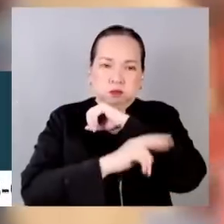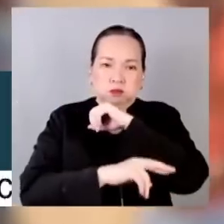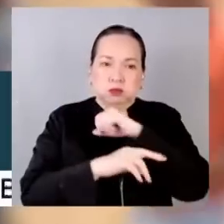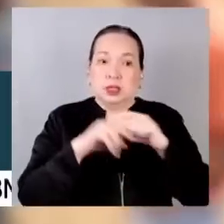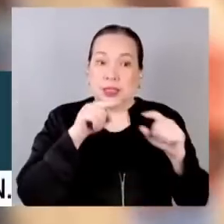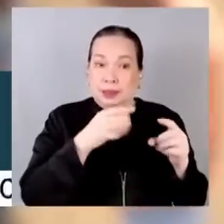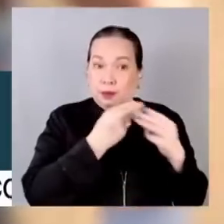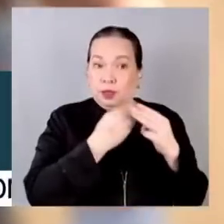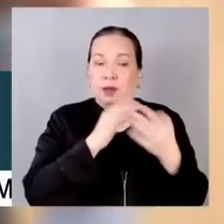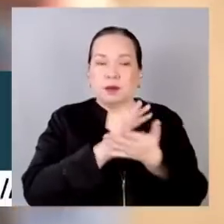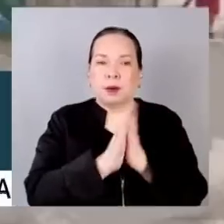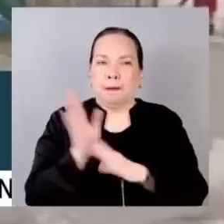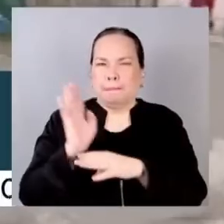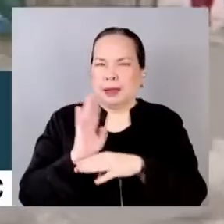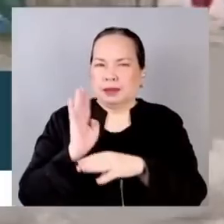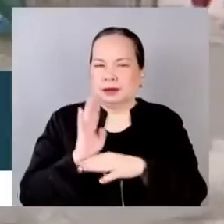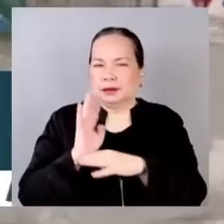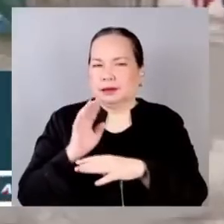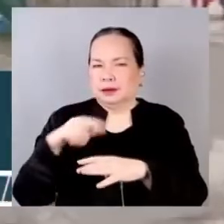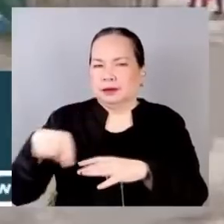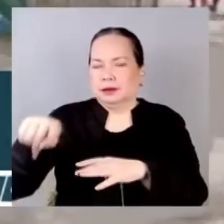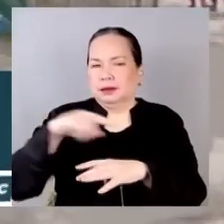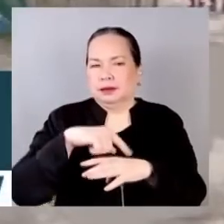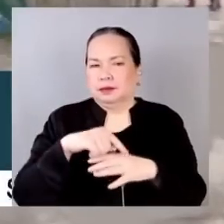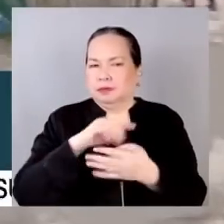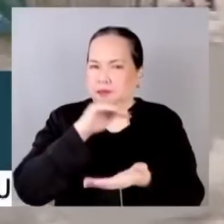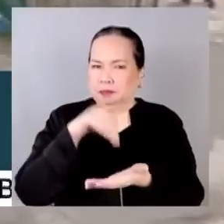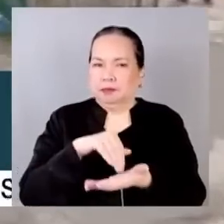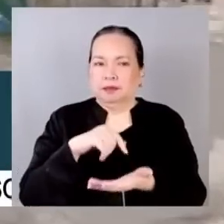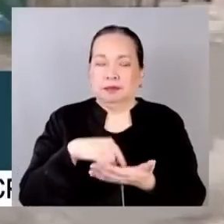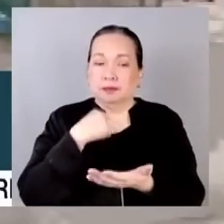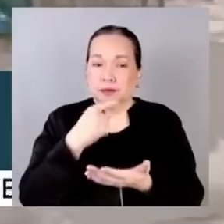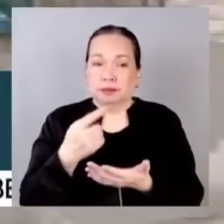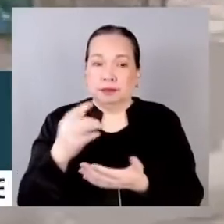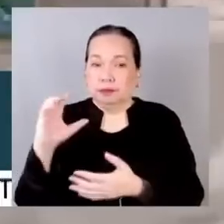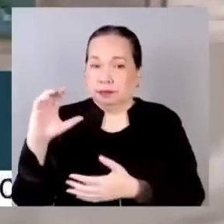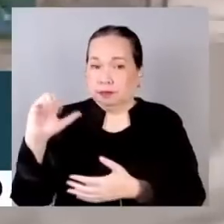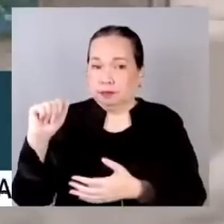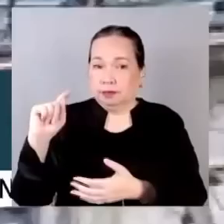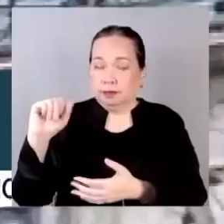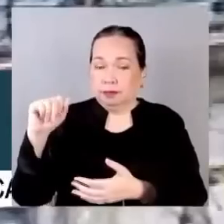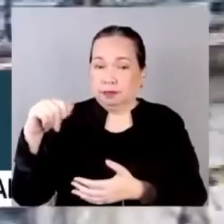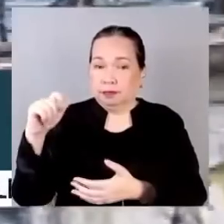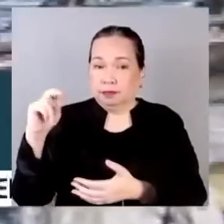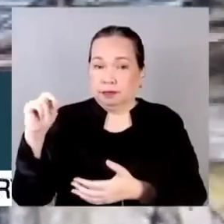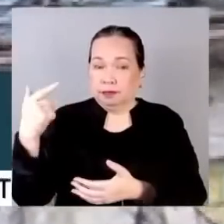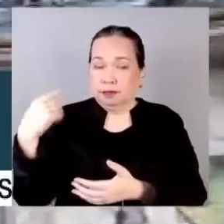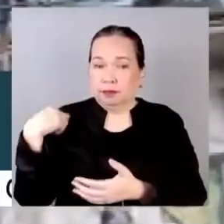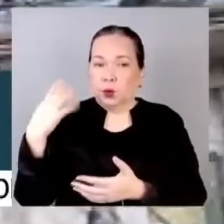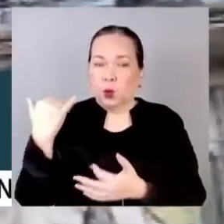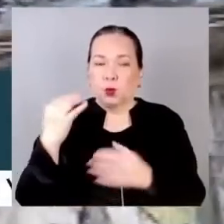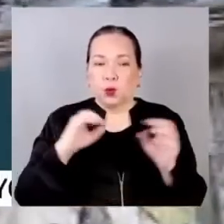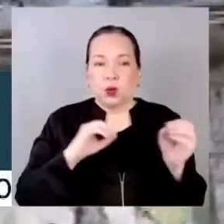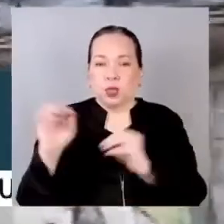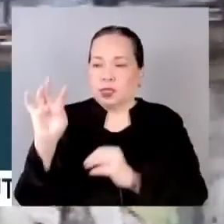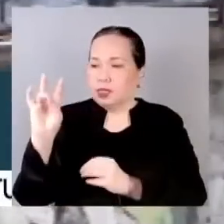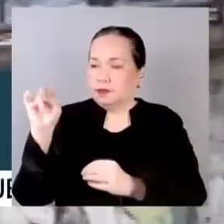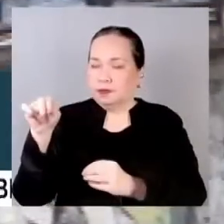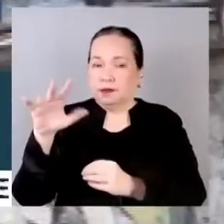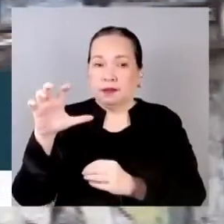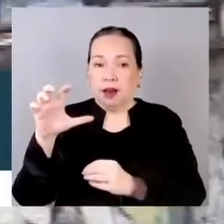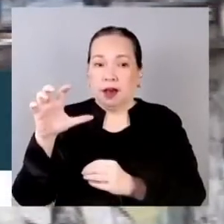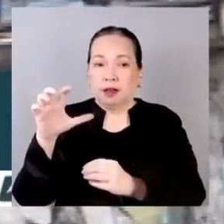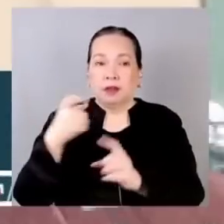hub. BUCOR Director General Gregorio Catapang Jr. says this year they aim to transfer around 7,500 inmates